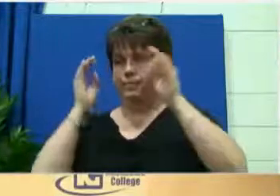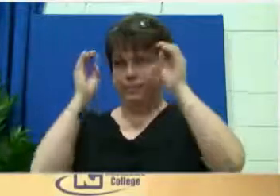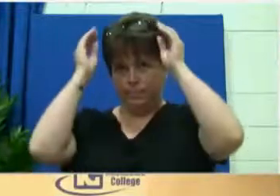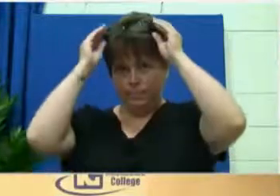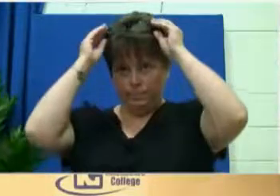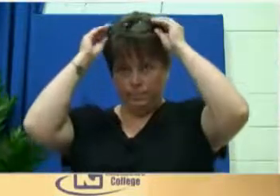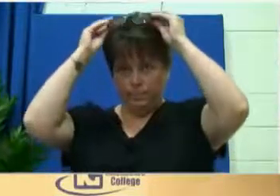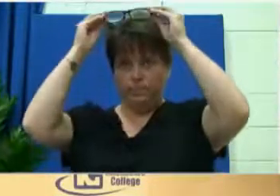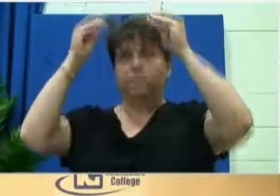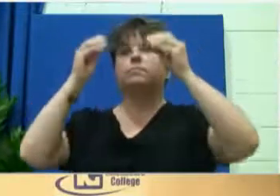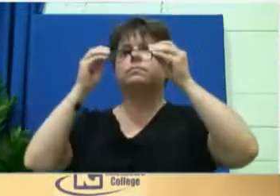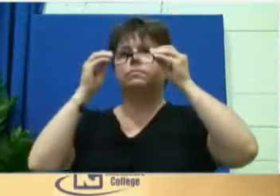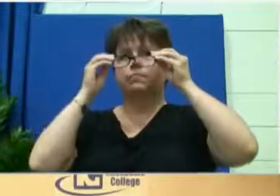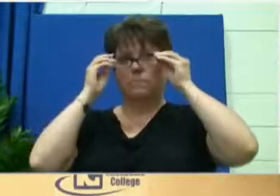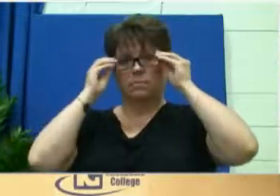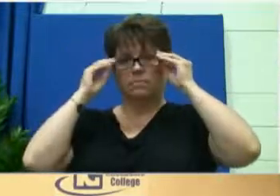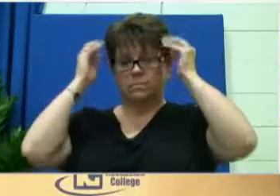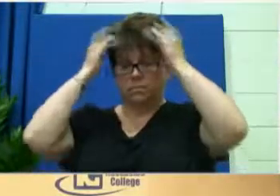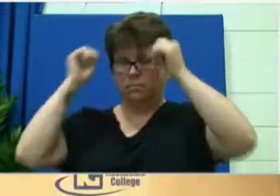leaders.